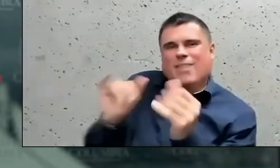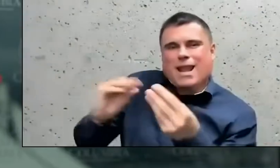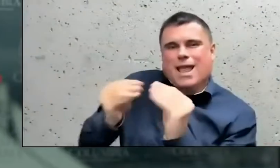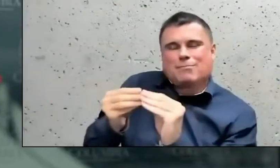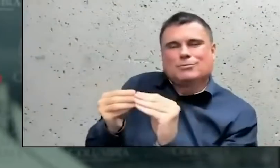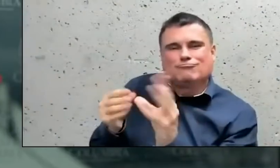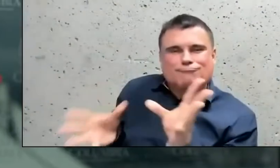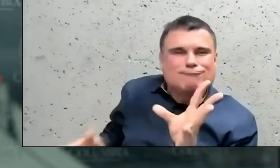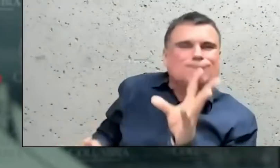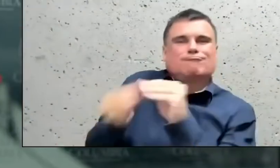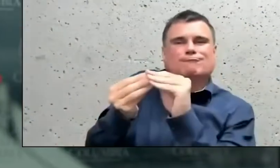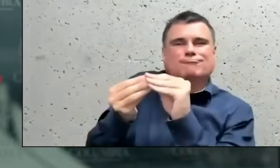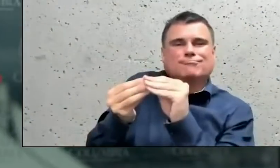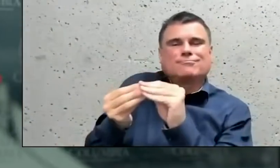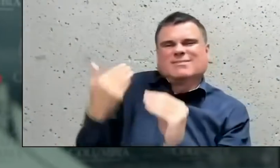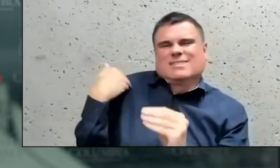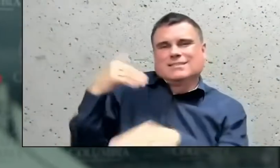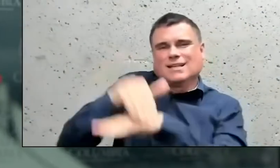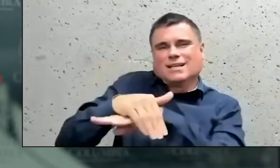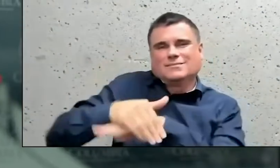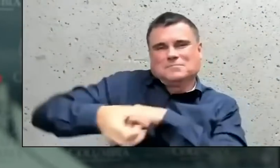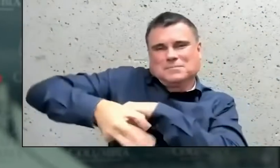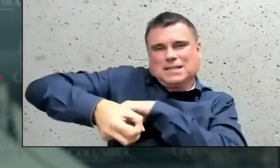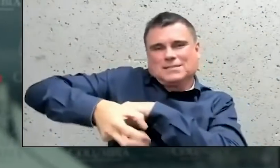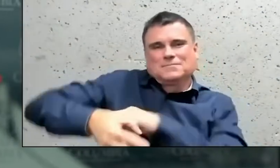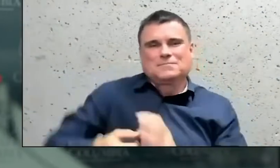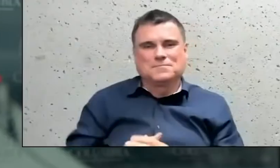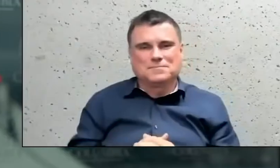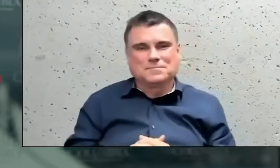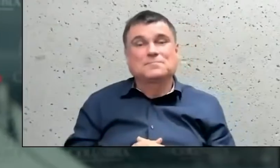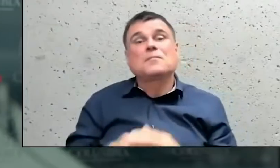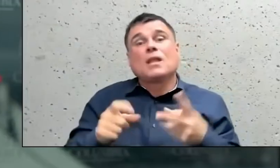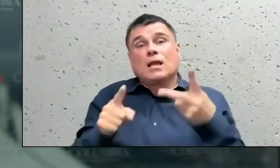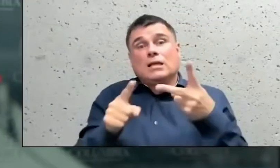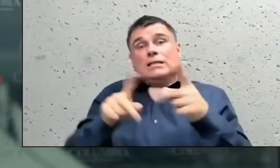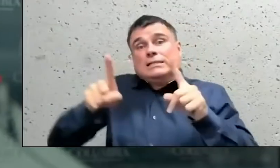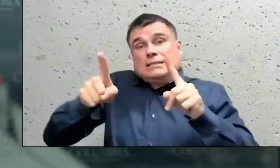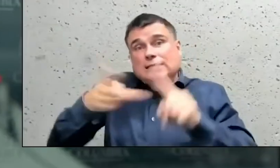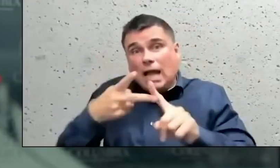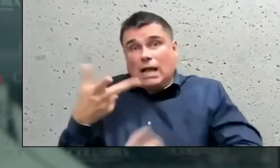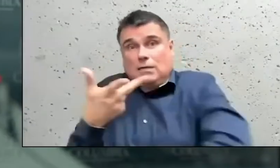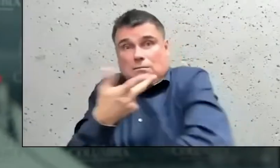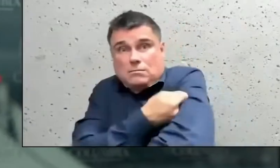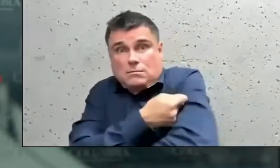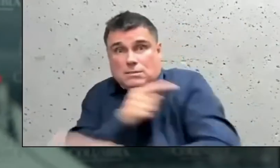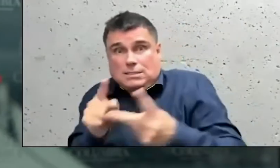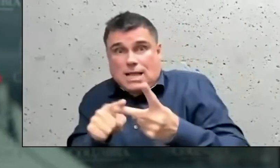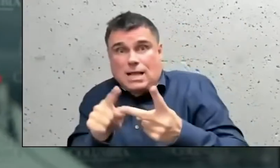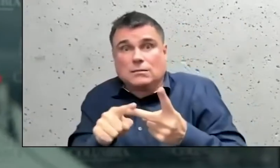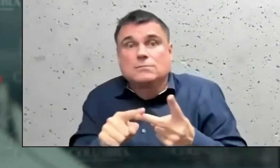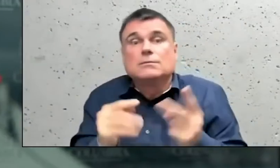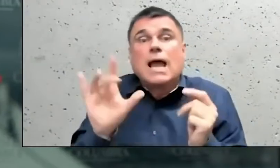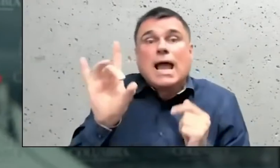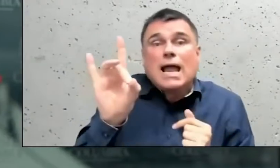3,992,679. That's over 86%. And third doses, or booster doses, doses that complete the course,